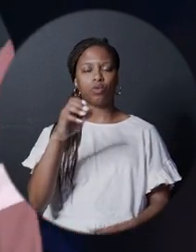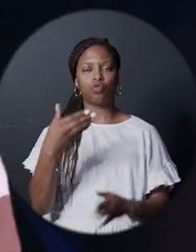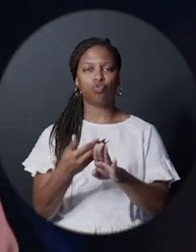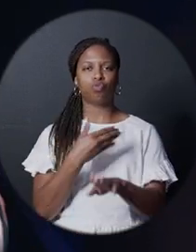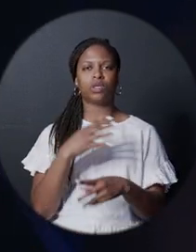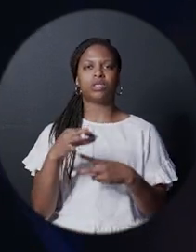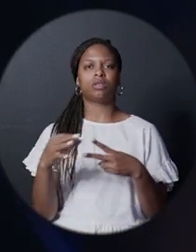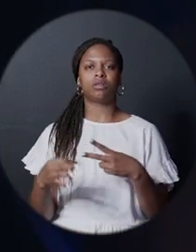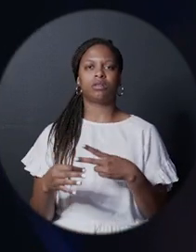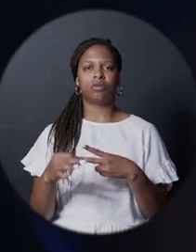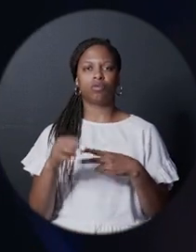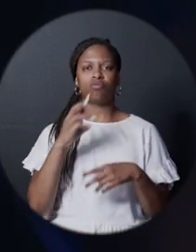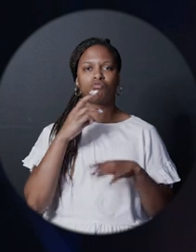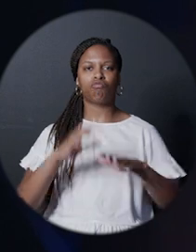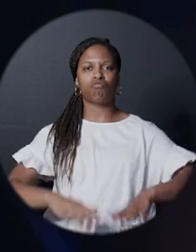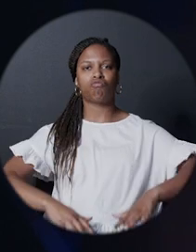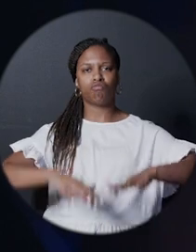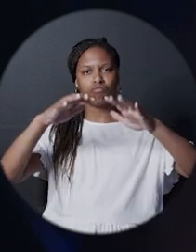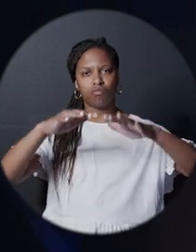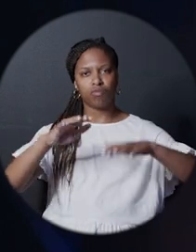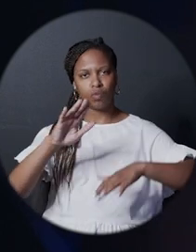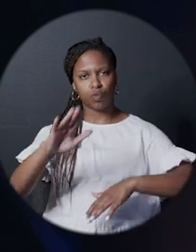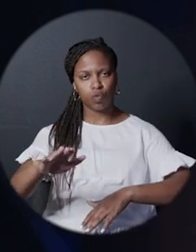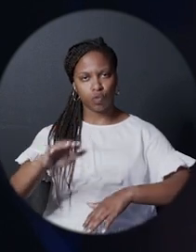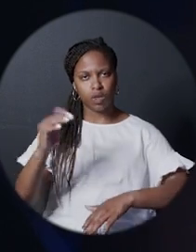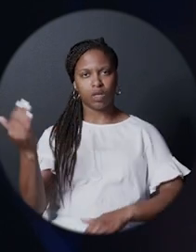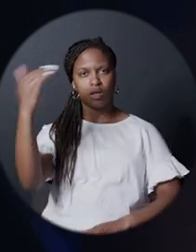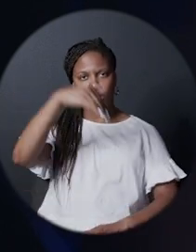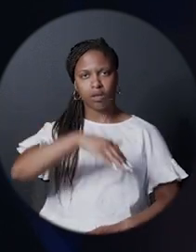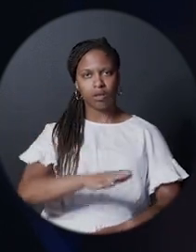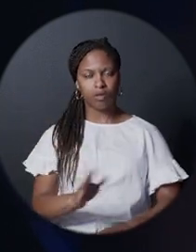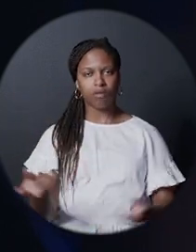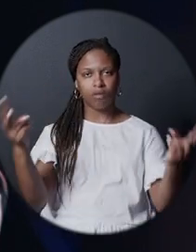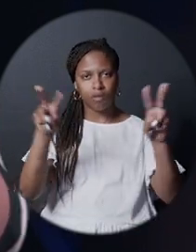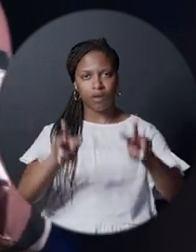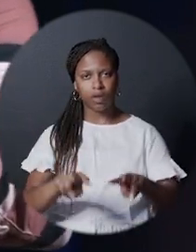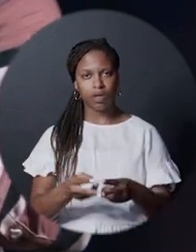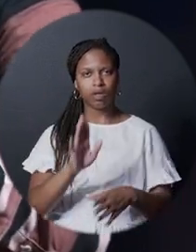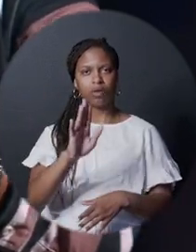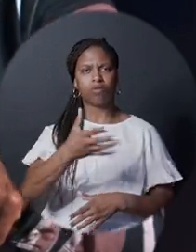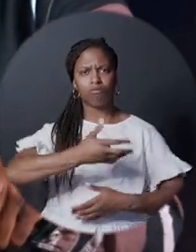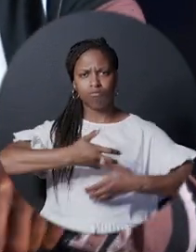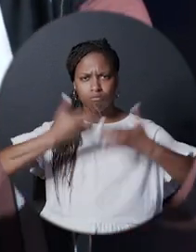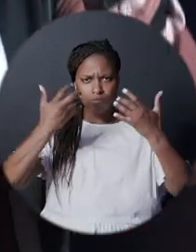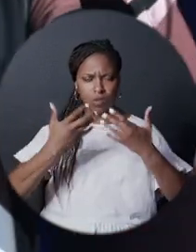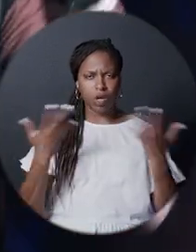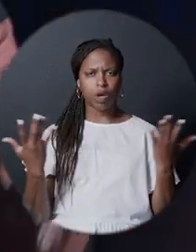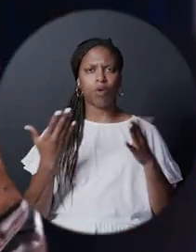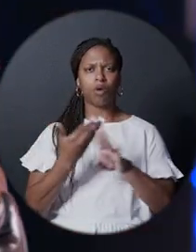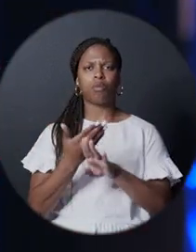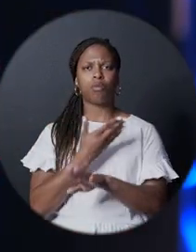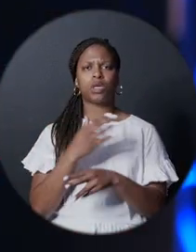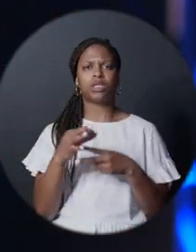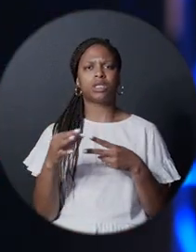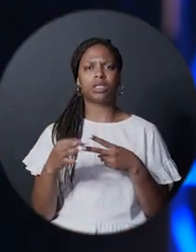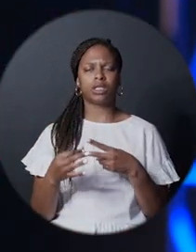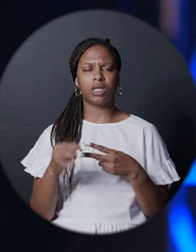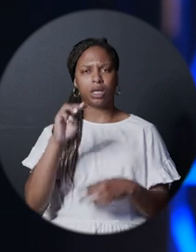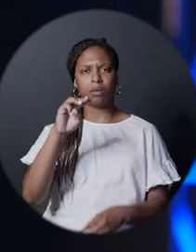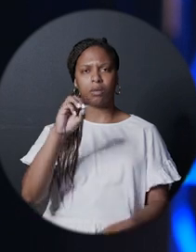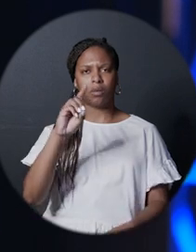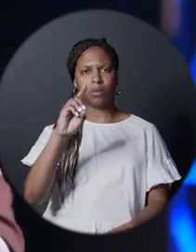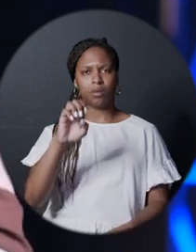What mold do you pre-select in your floods, in your hills, in your valleys, in your anger?